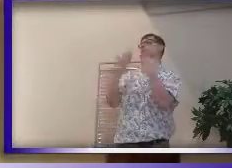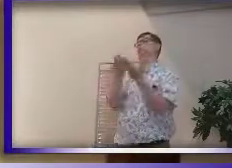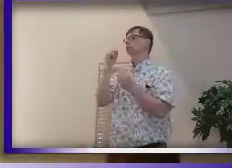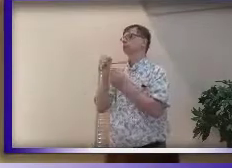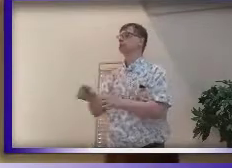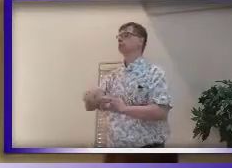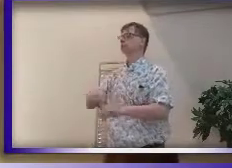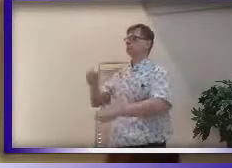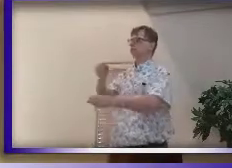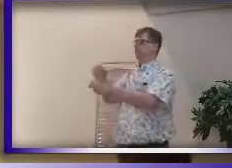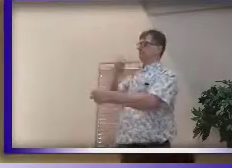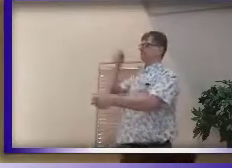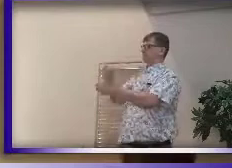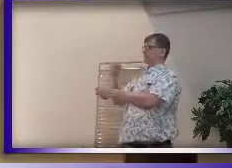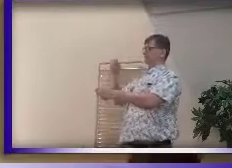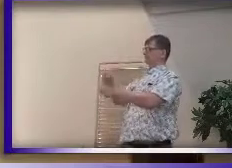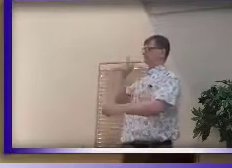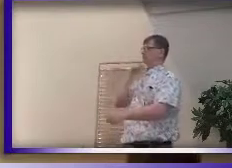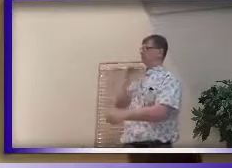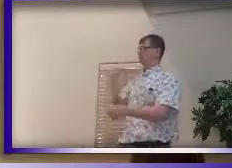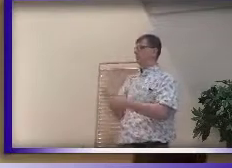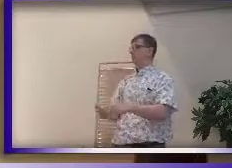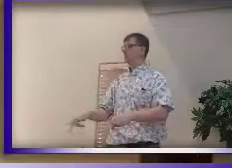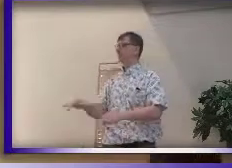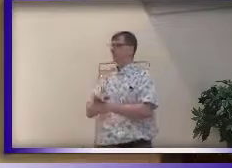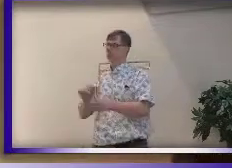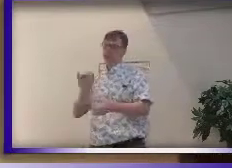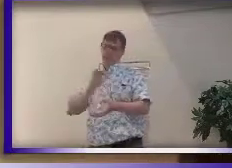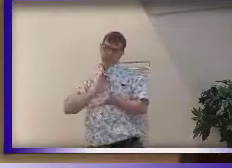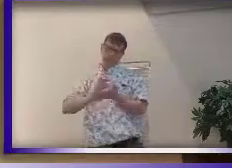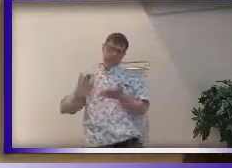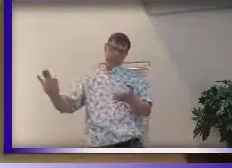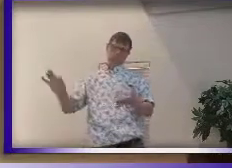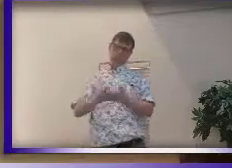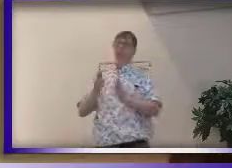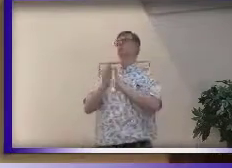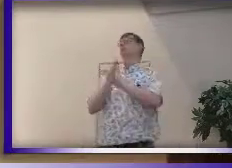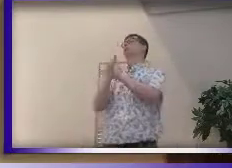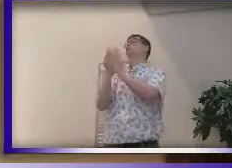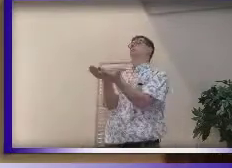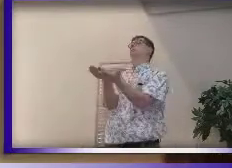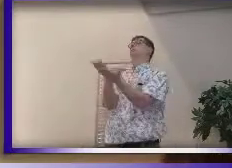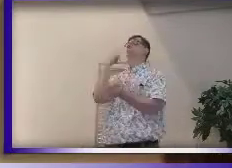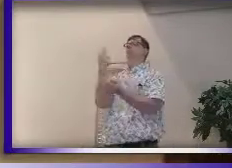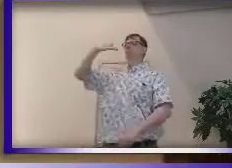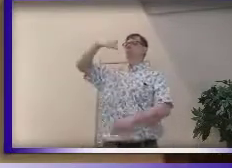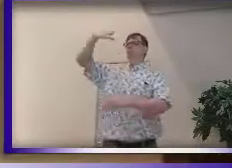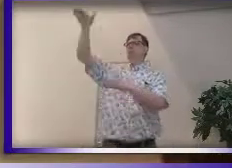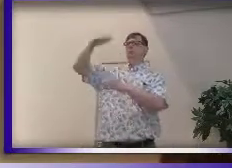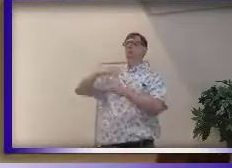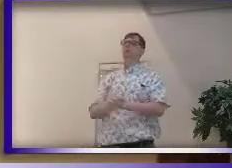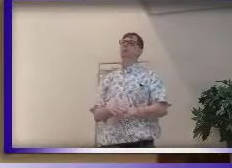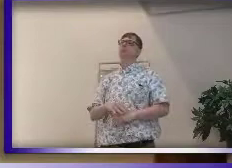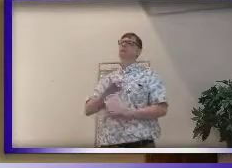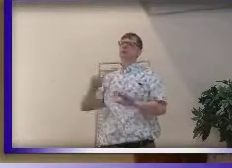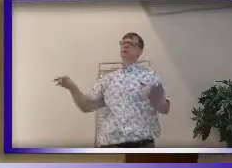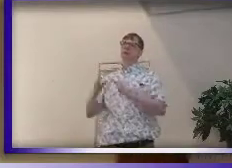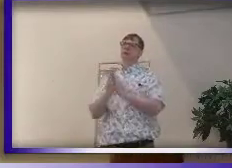working. And Ernest Holmes wrote a lot of books, and frankly, most of them are better than the textbook.